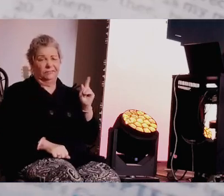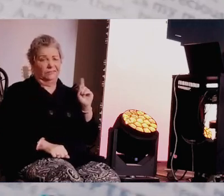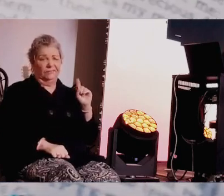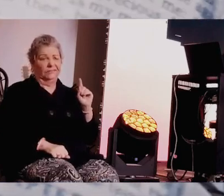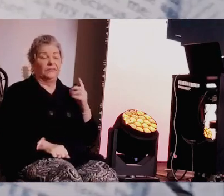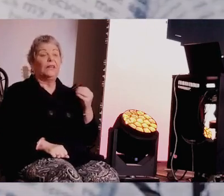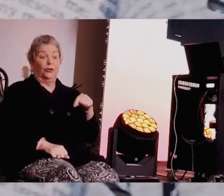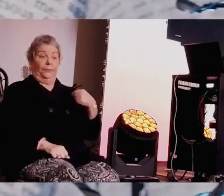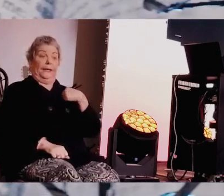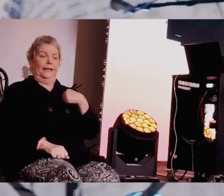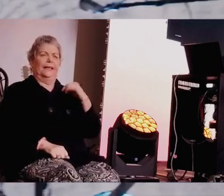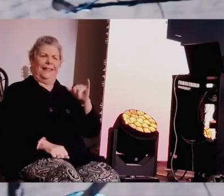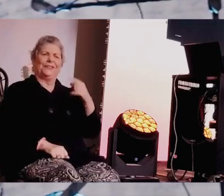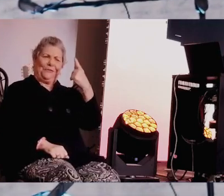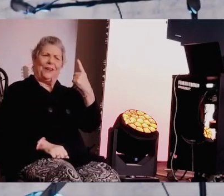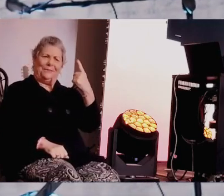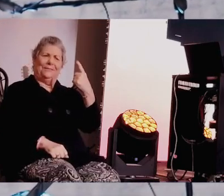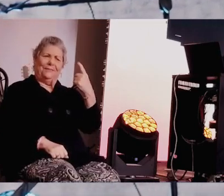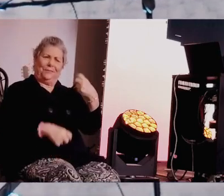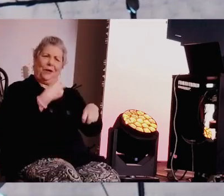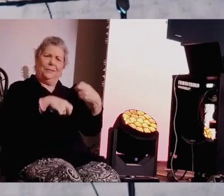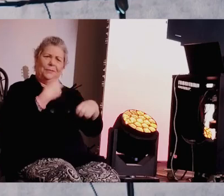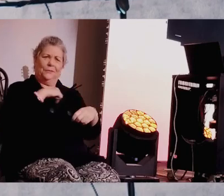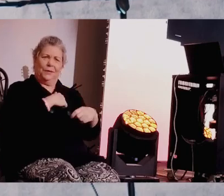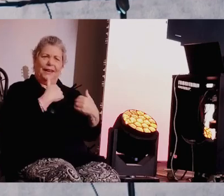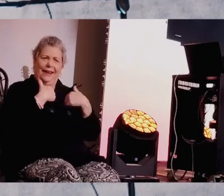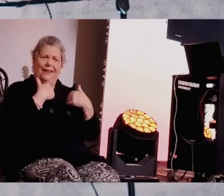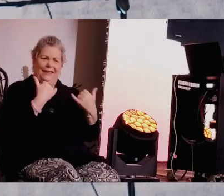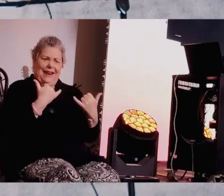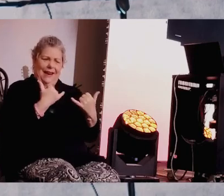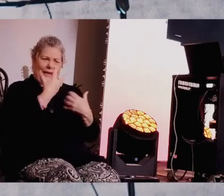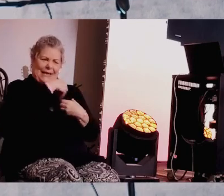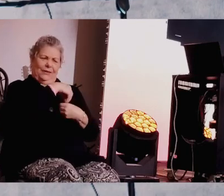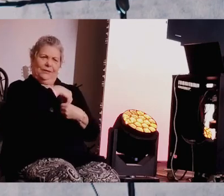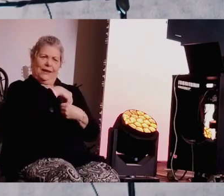And to me, that's one of the issues that we have today inwardly.